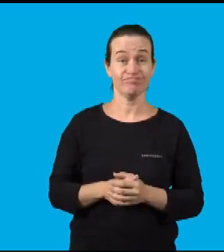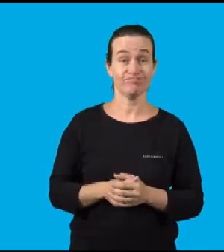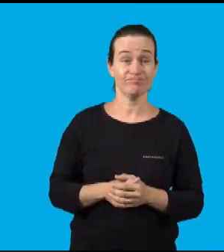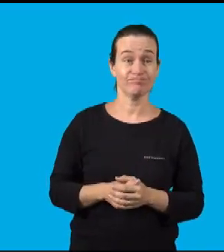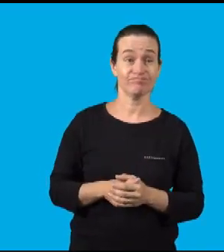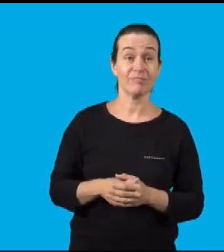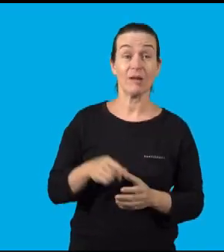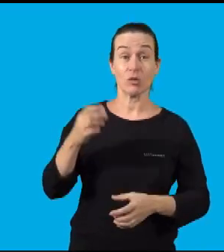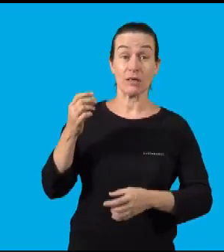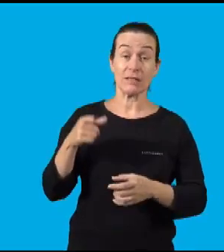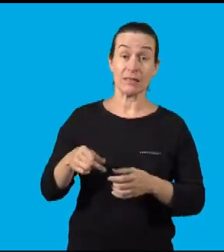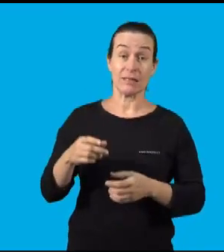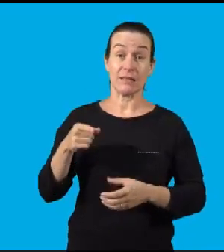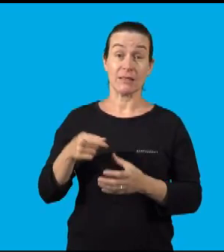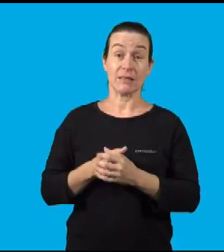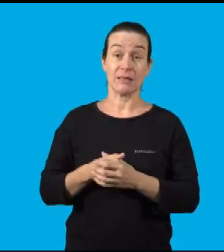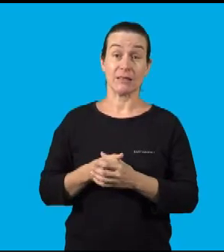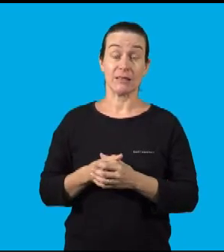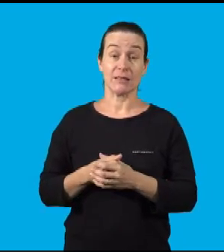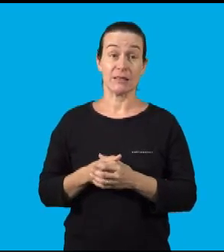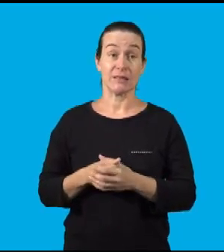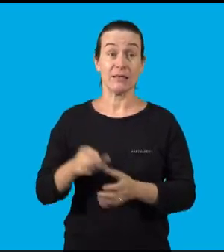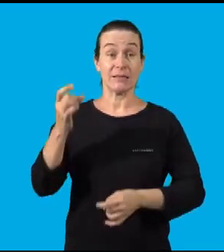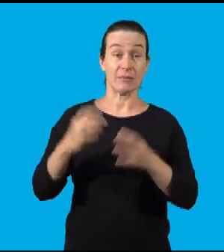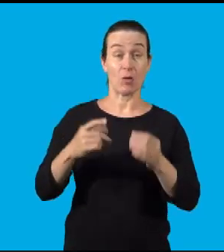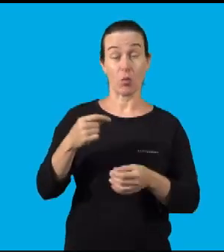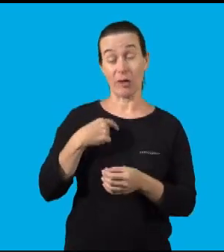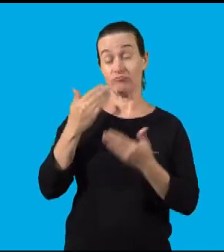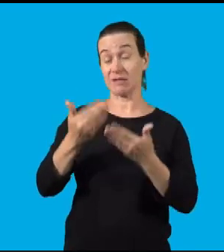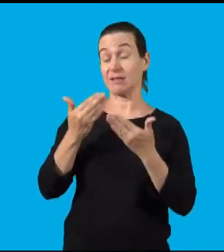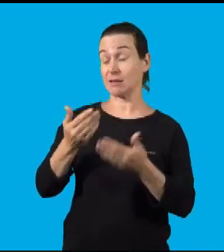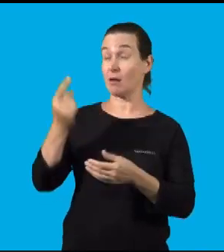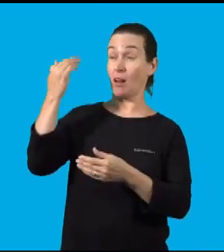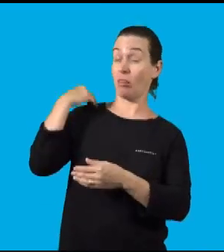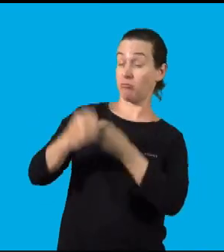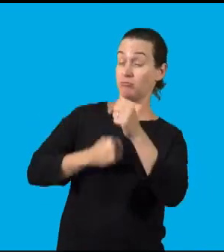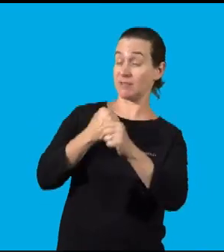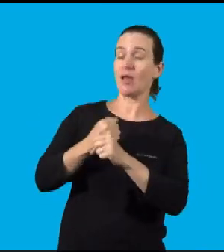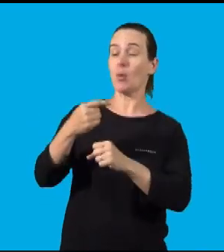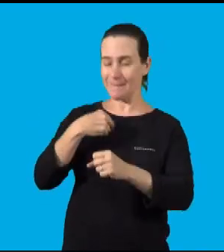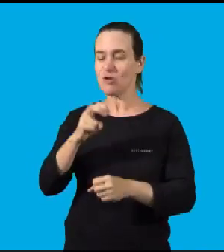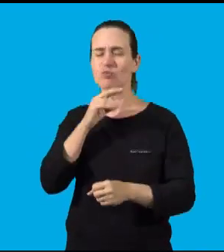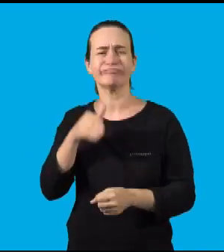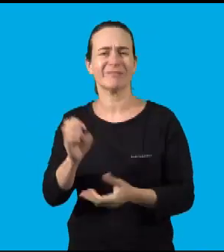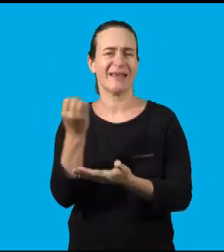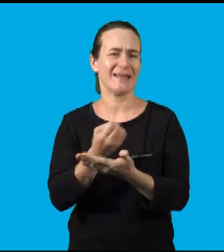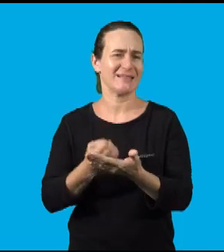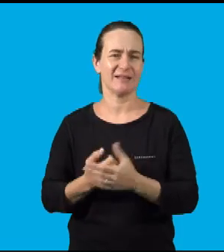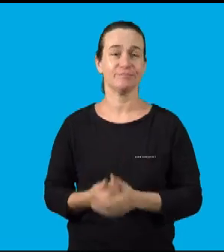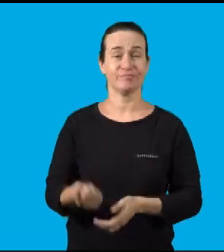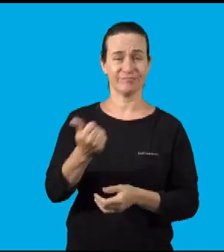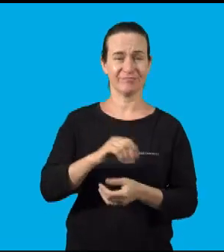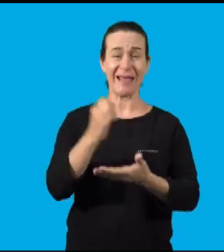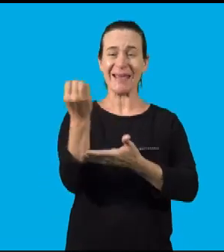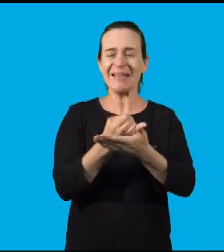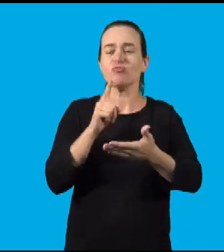Additionally, a marking guideline of the previous year was studied and forced upon the current essay topic. Many essays were narrative